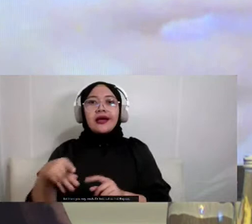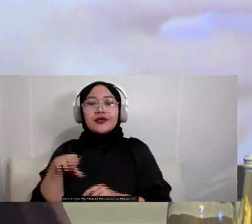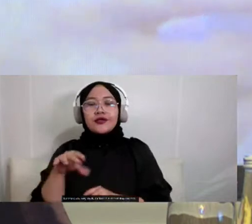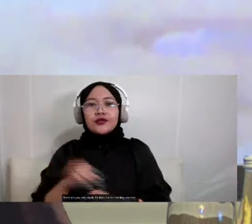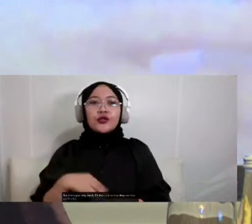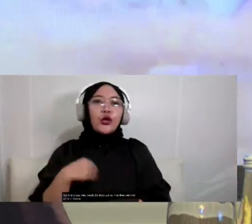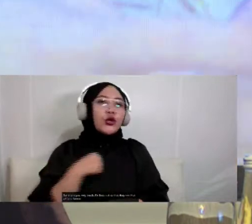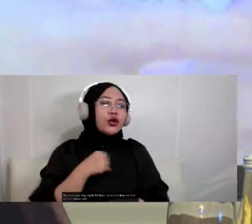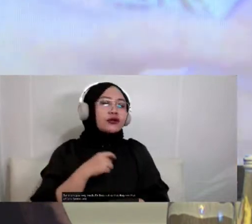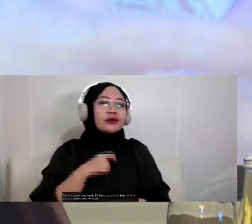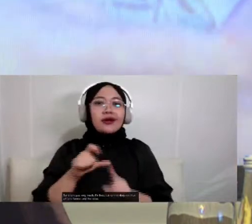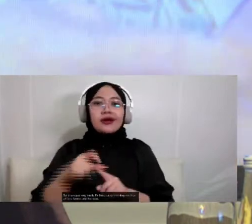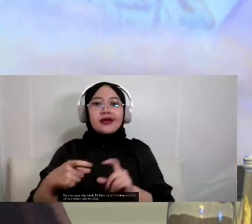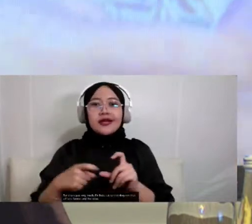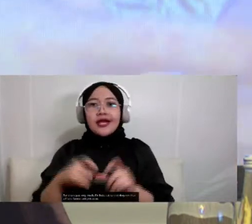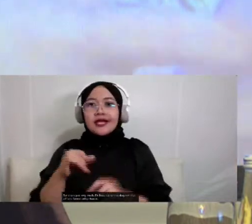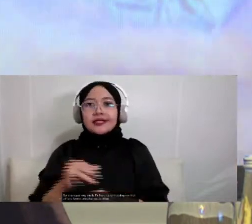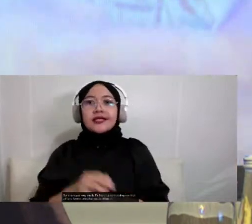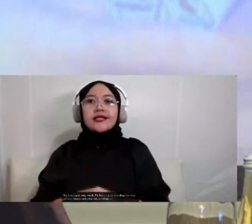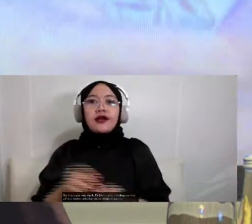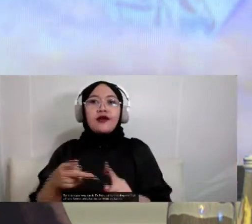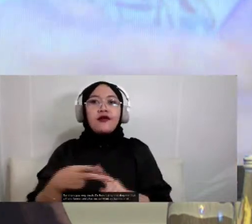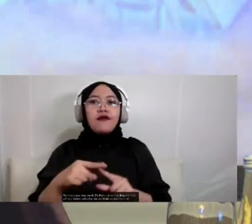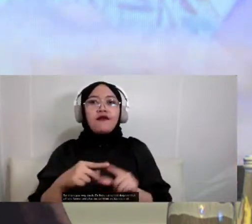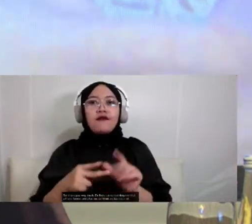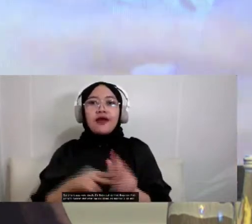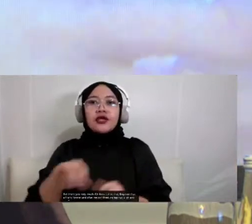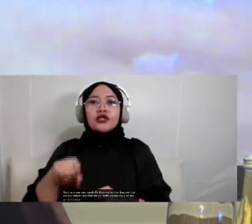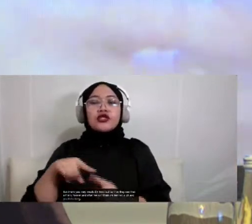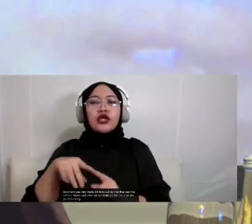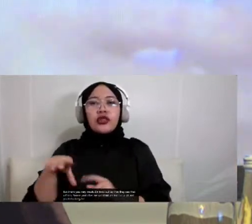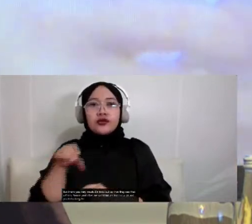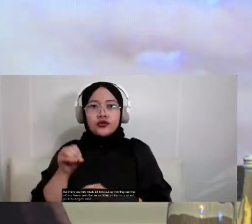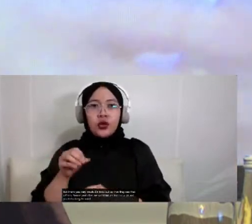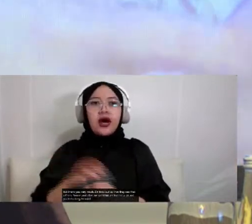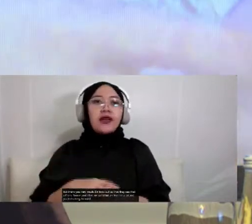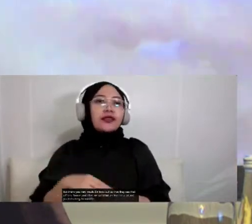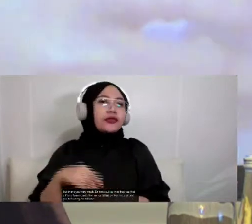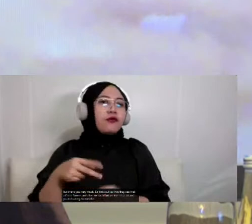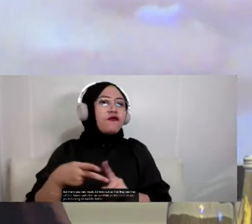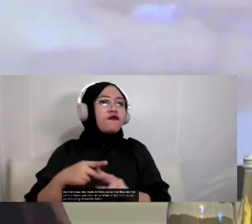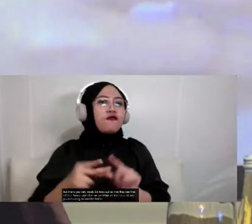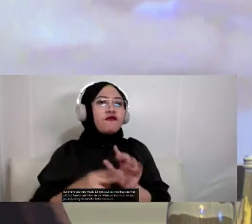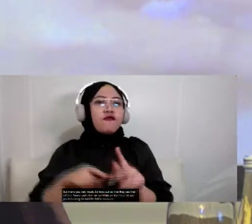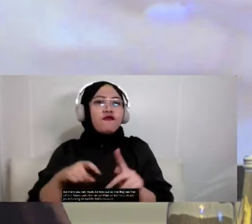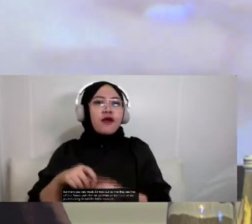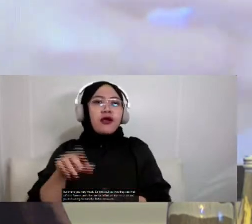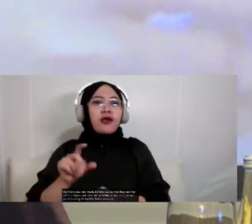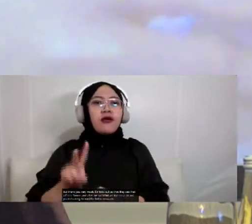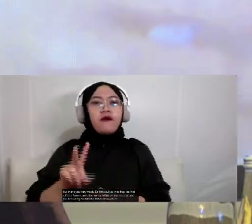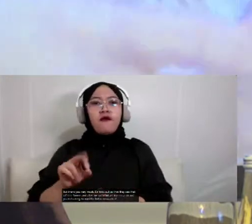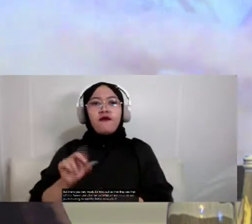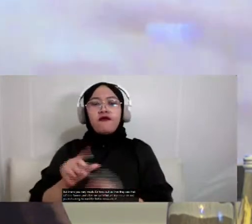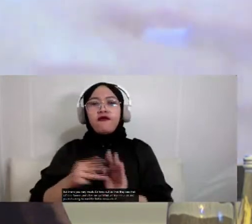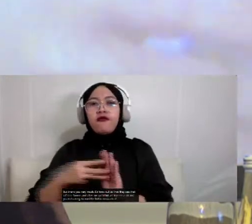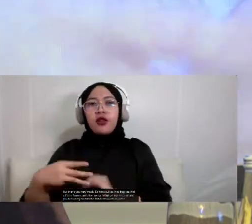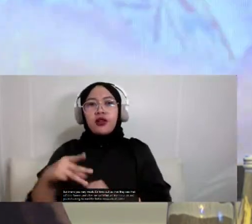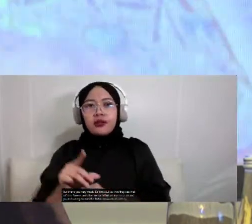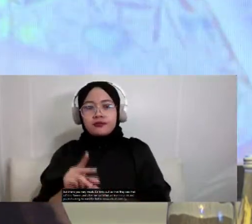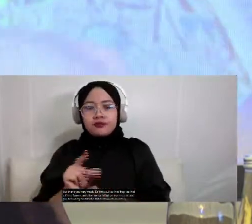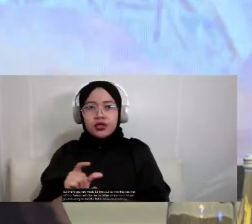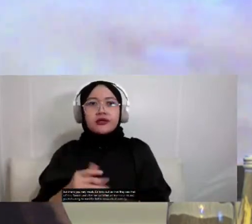and Dr. Harizo. I think we learned a lot, and we're looking forward for a better measure of poverty